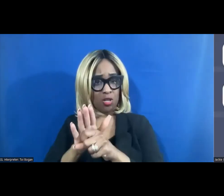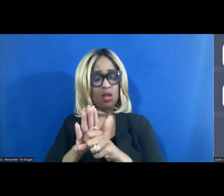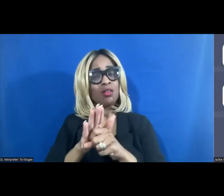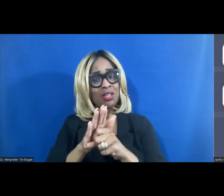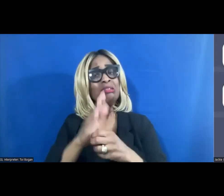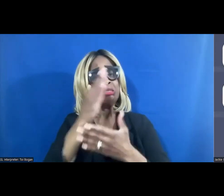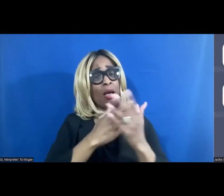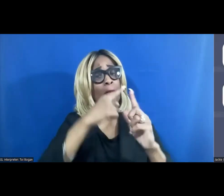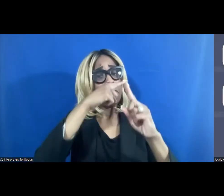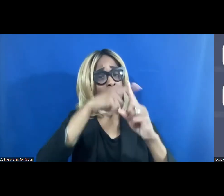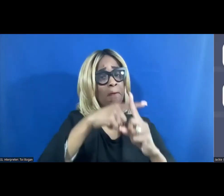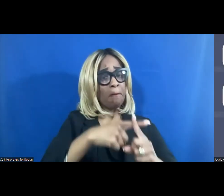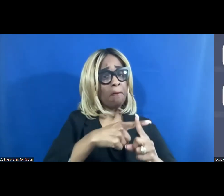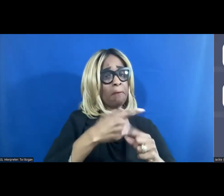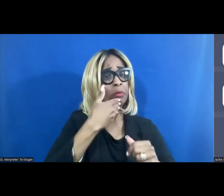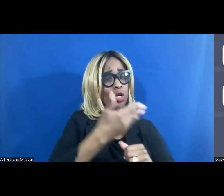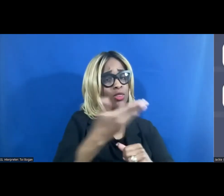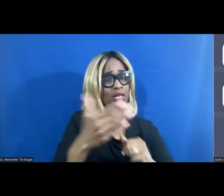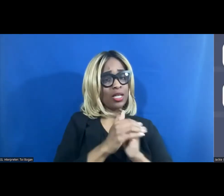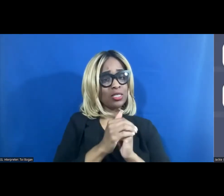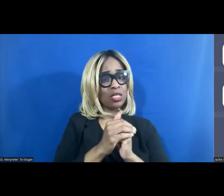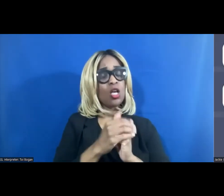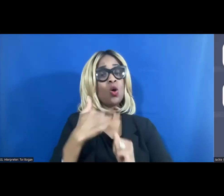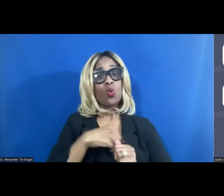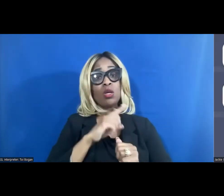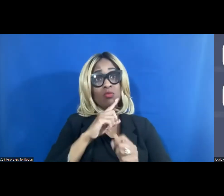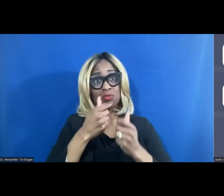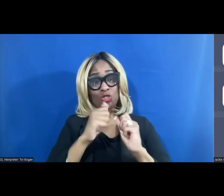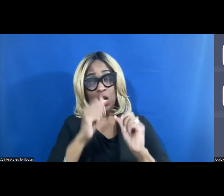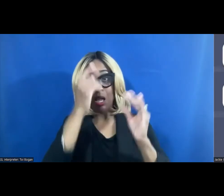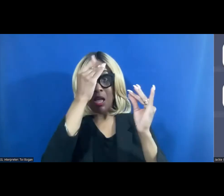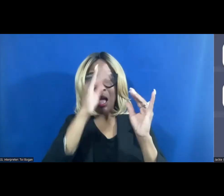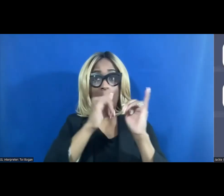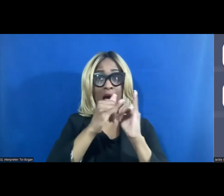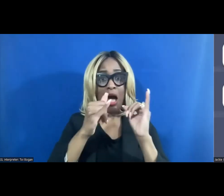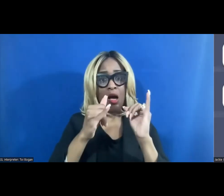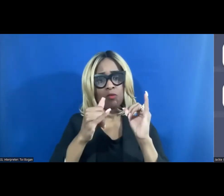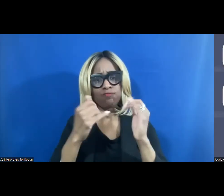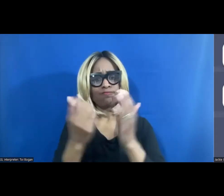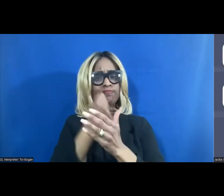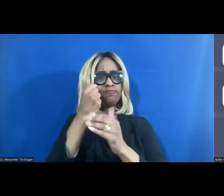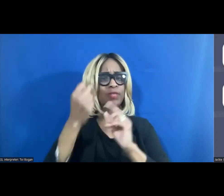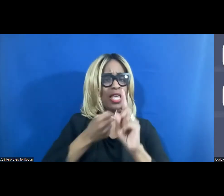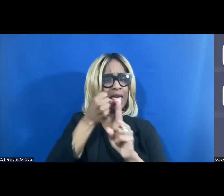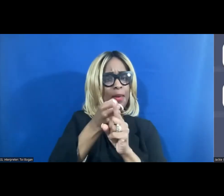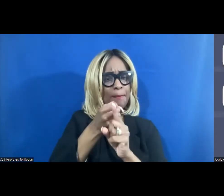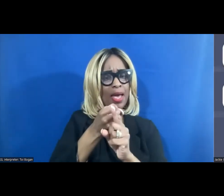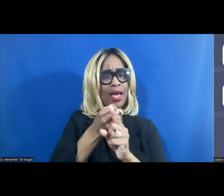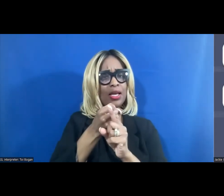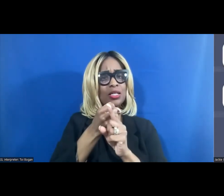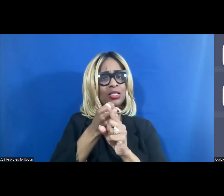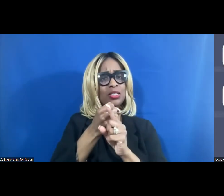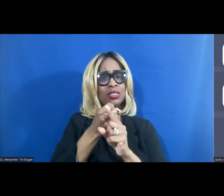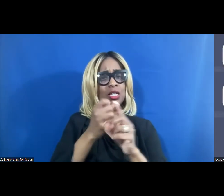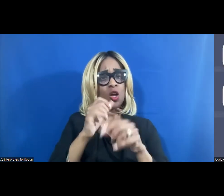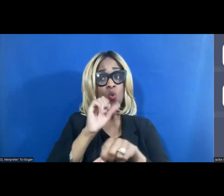linings that we had, and that there was ways that we were really trying to think about how we maximize our impact by working